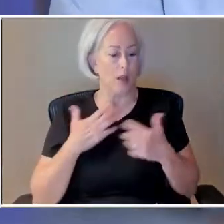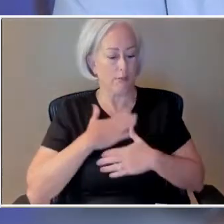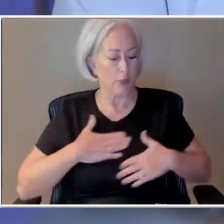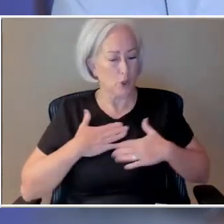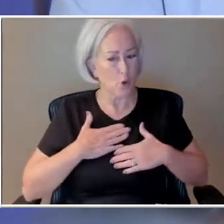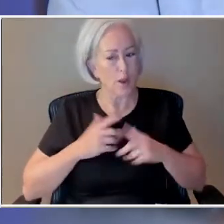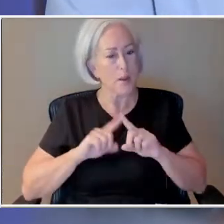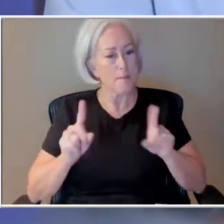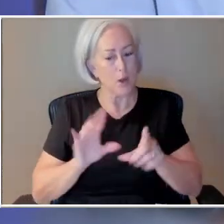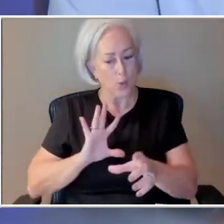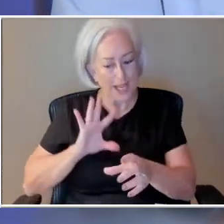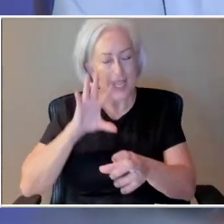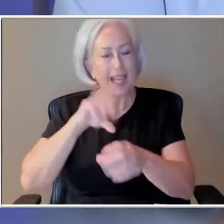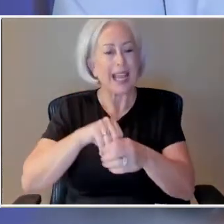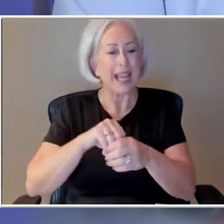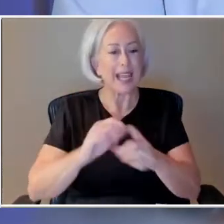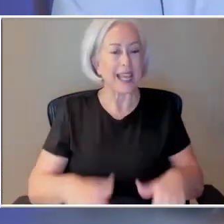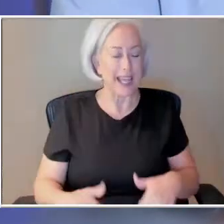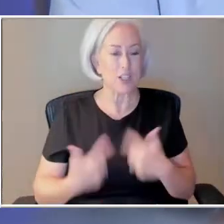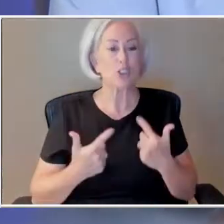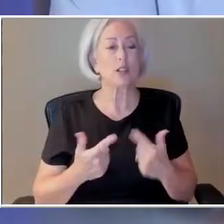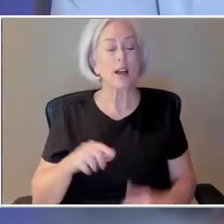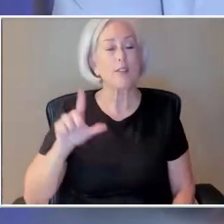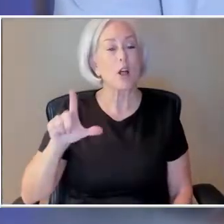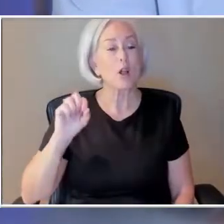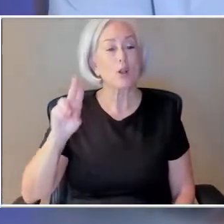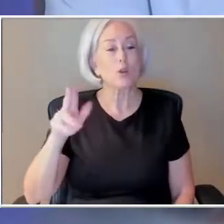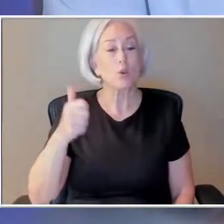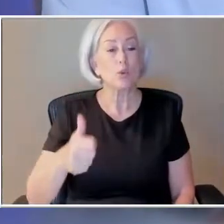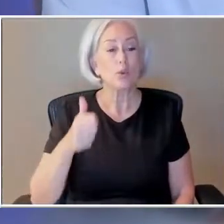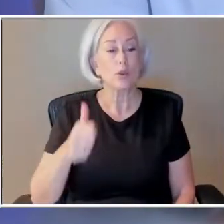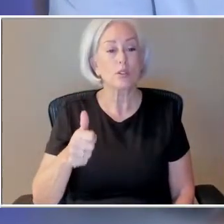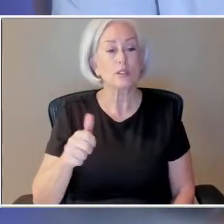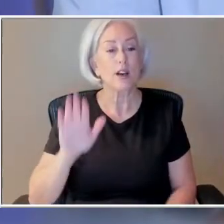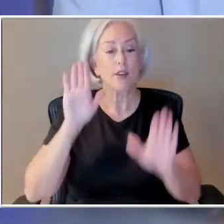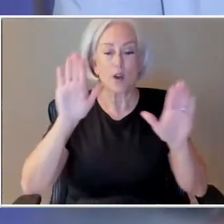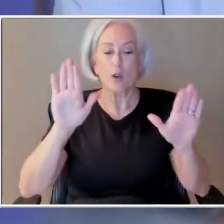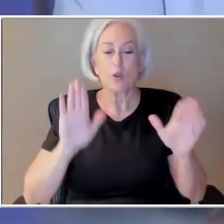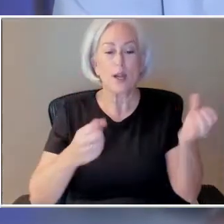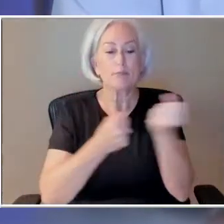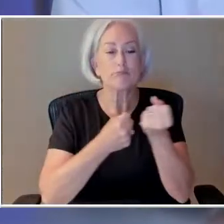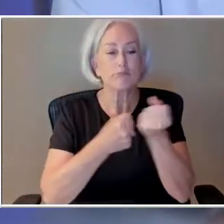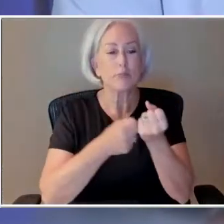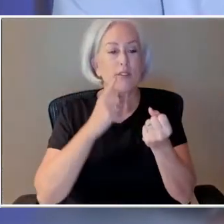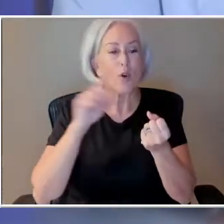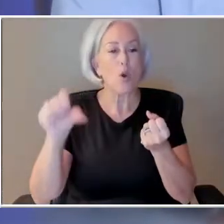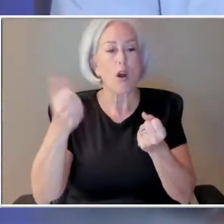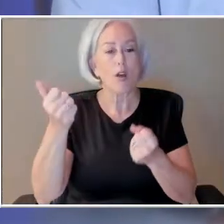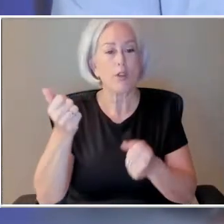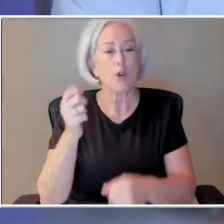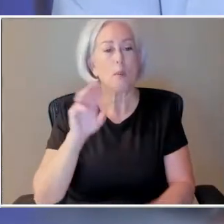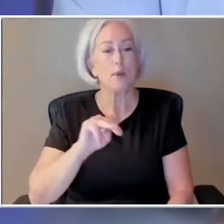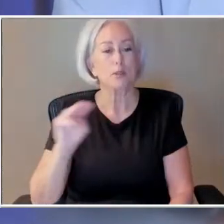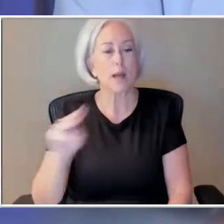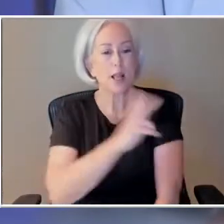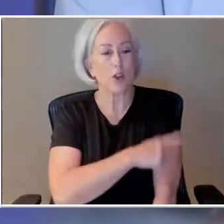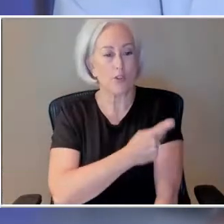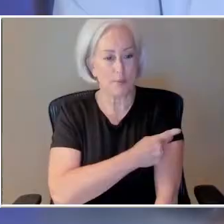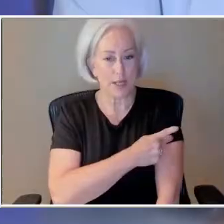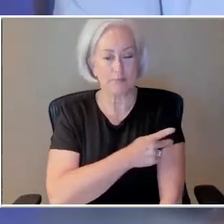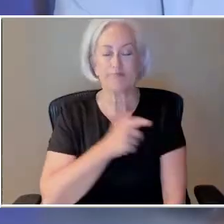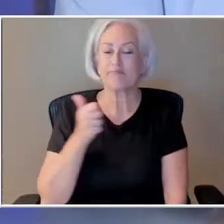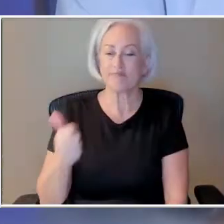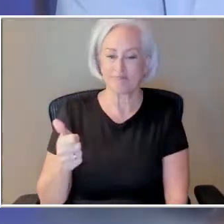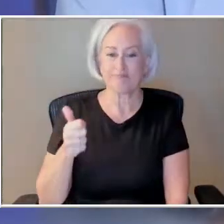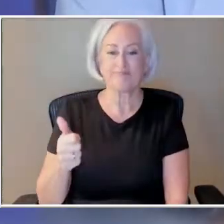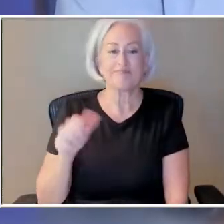it. And Lou does a great job of being an advocate for other multiple myeloma patients. As a cancer coach. As a cancer